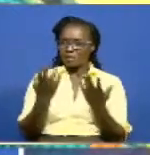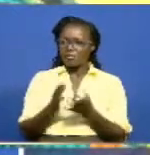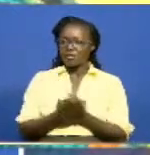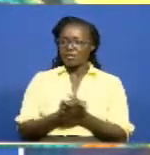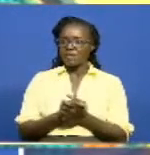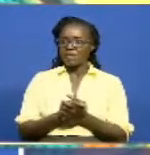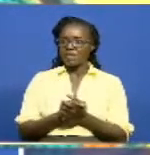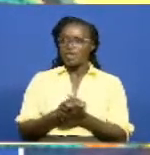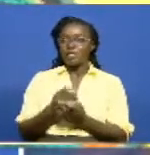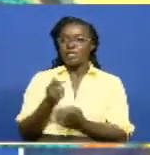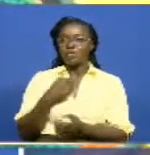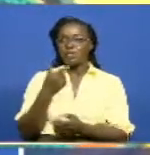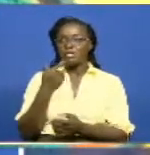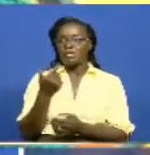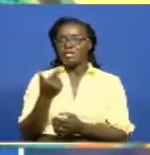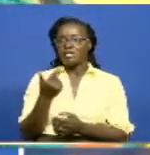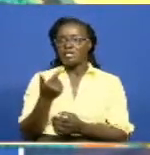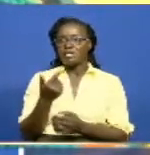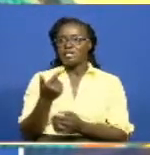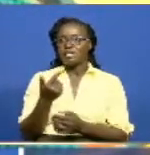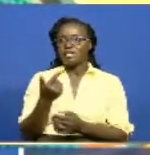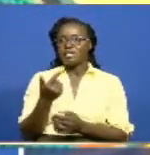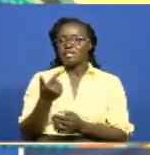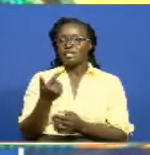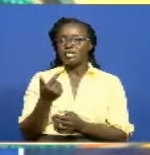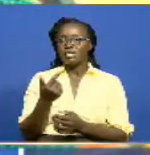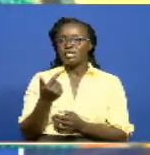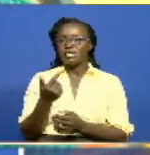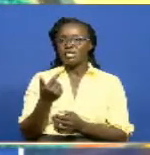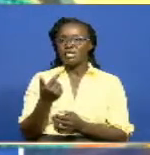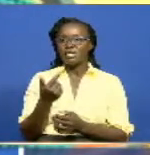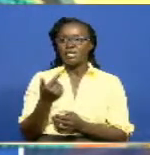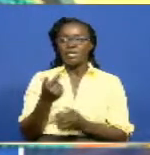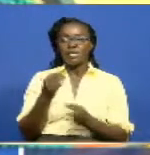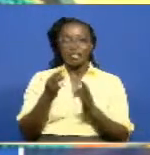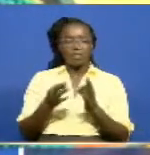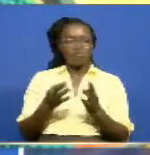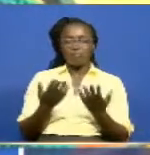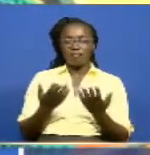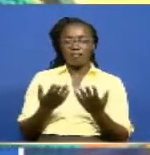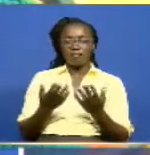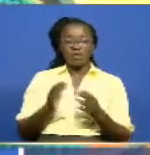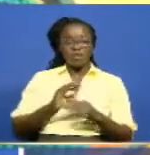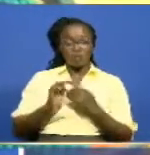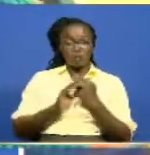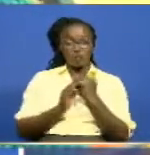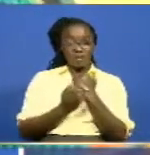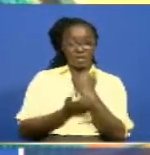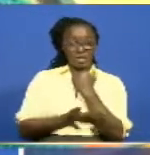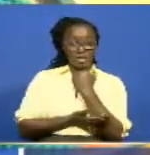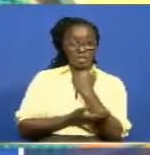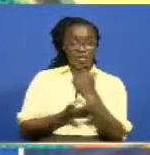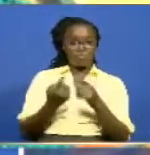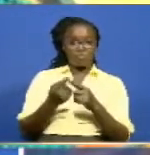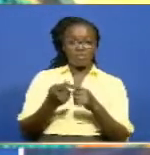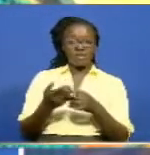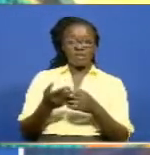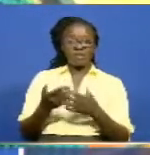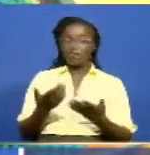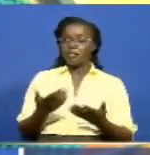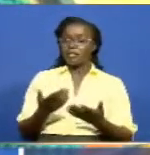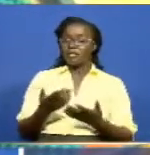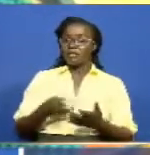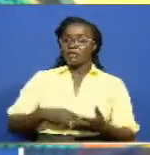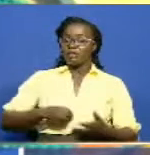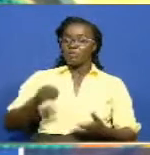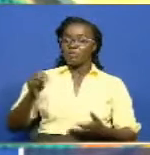Negin sani chogo chandwok nyathina makoyito nyathino lale. They told me I conceived, but I miscarried,